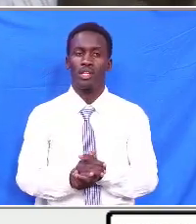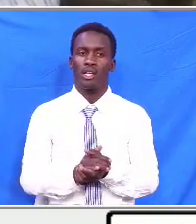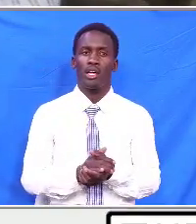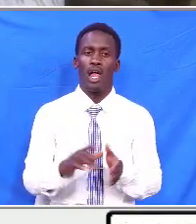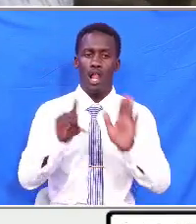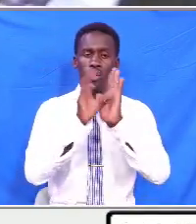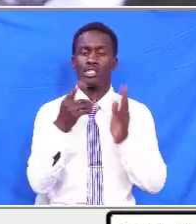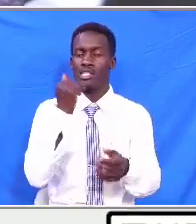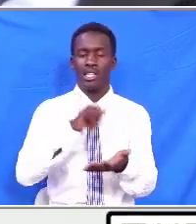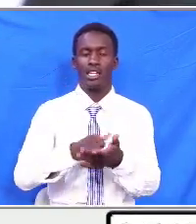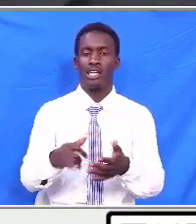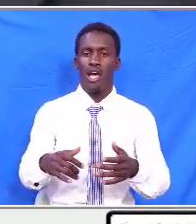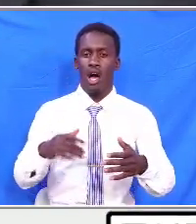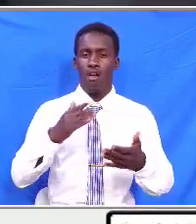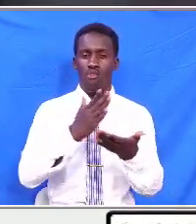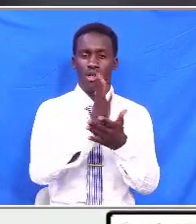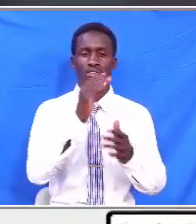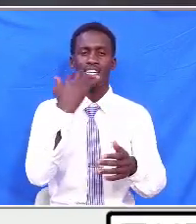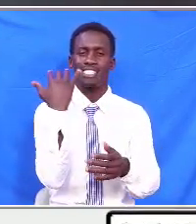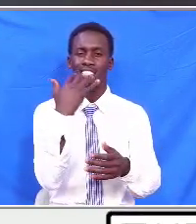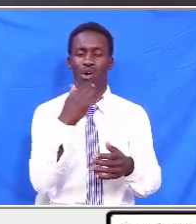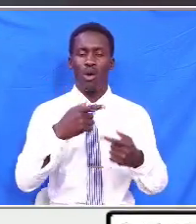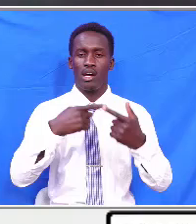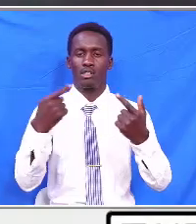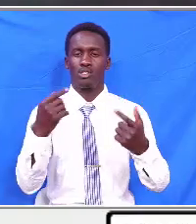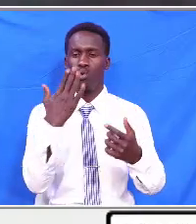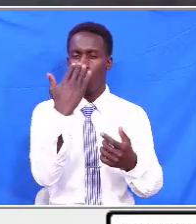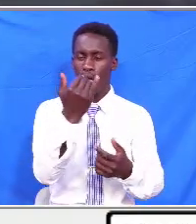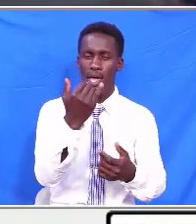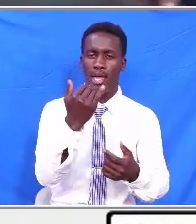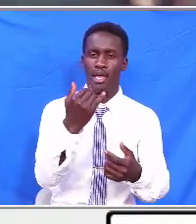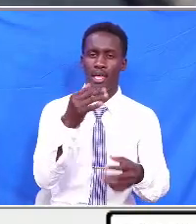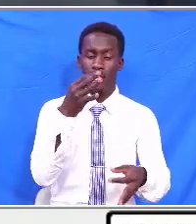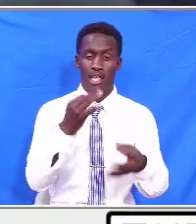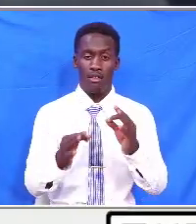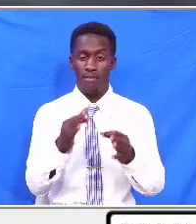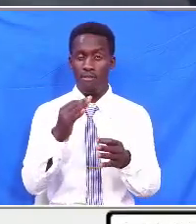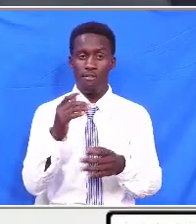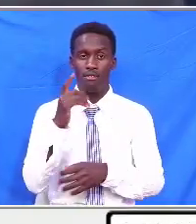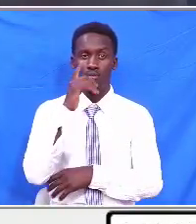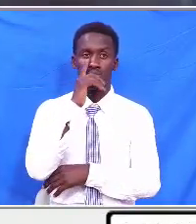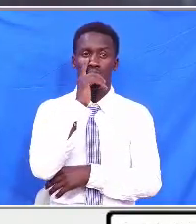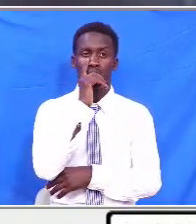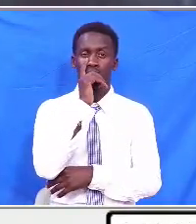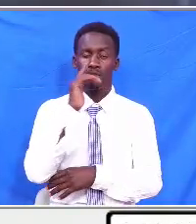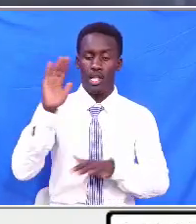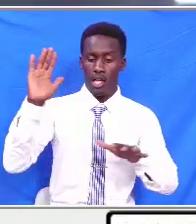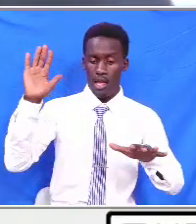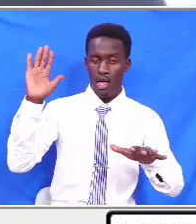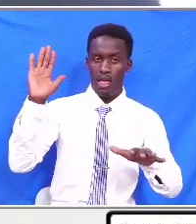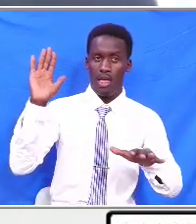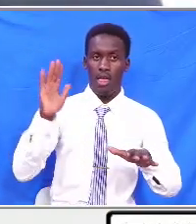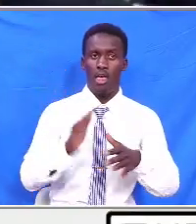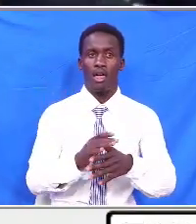zingehatarishwa iwapo maagizo ya kusitisha uteuzi na kuapishwa kwa Kithure Kindiki yatapitiwa upya kama